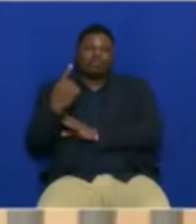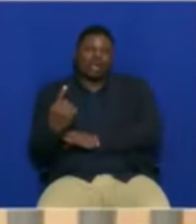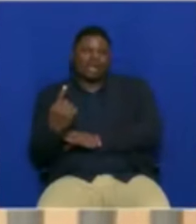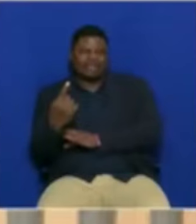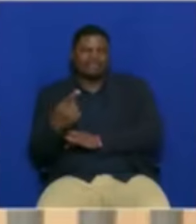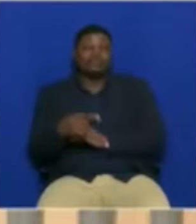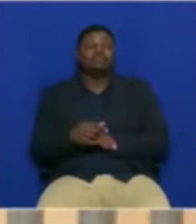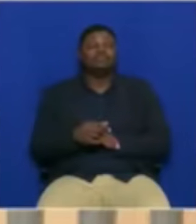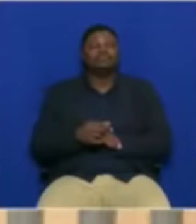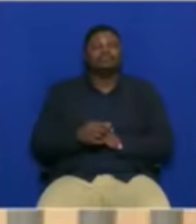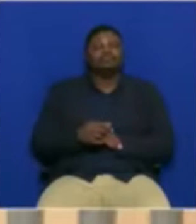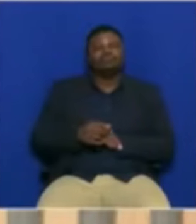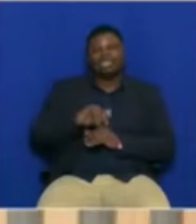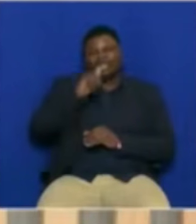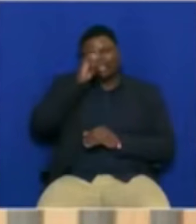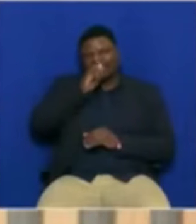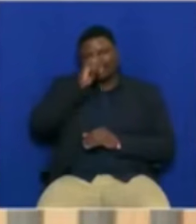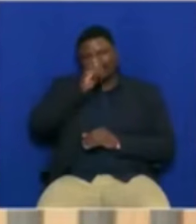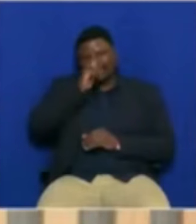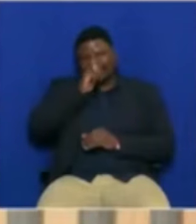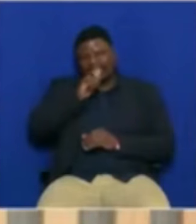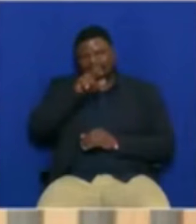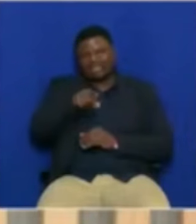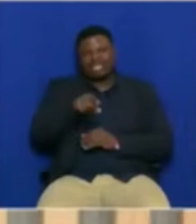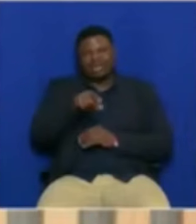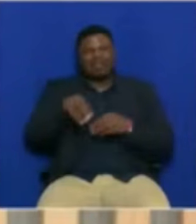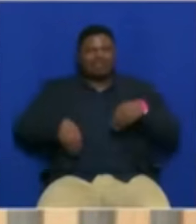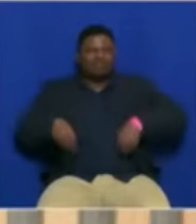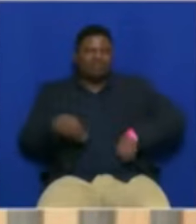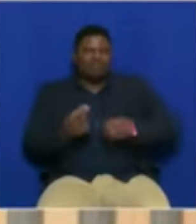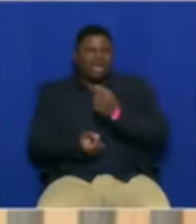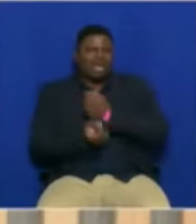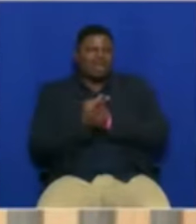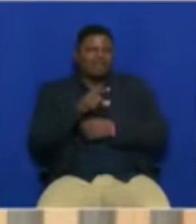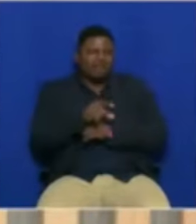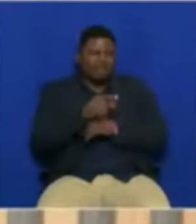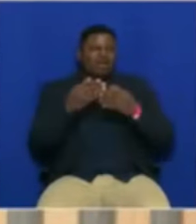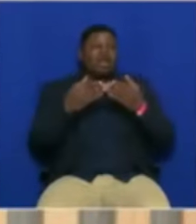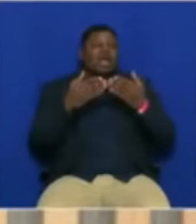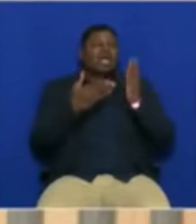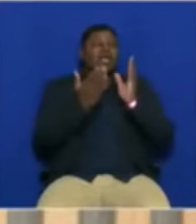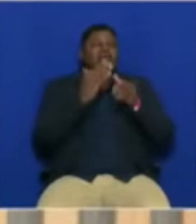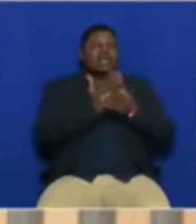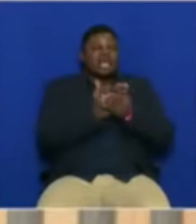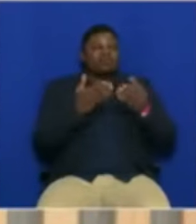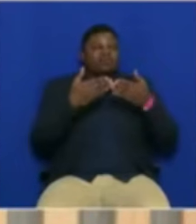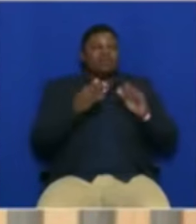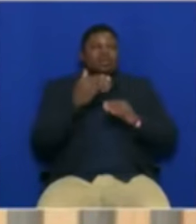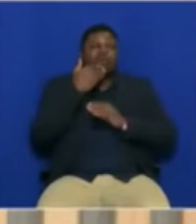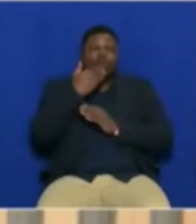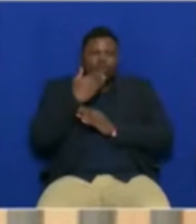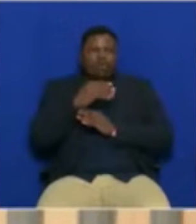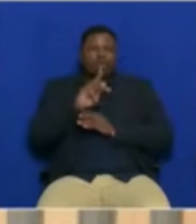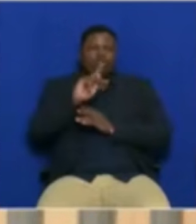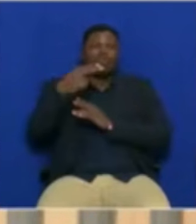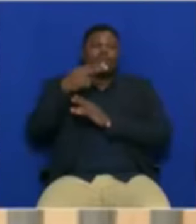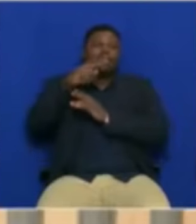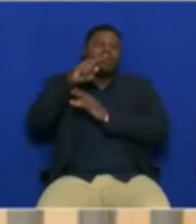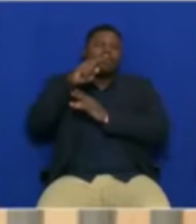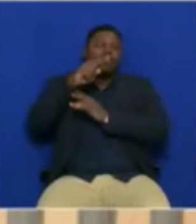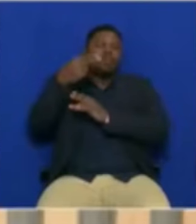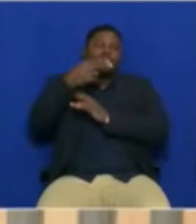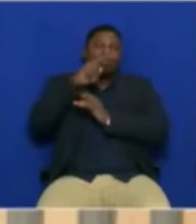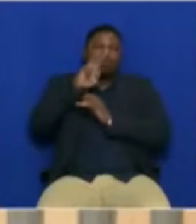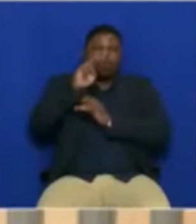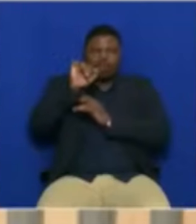against Generals Kumalo, Lushaba, Madondo, and Brigadier Ncube, and are centered on 4 specific matters, namely